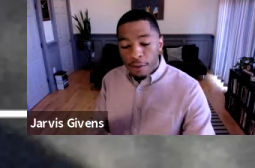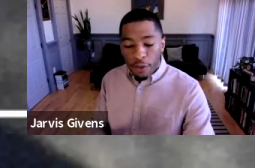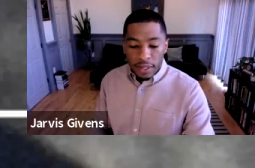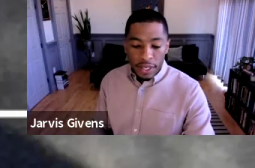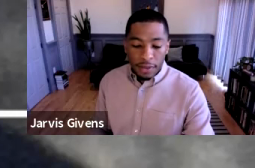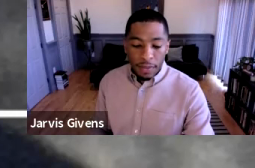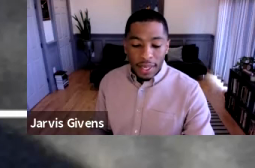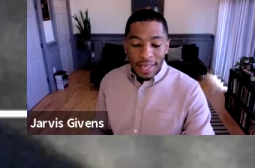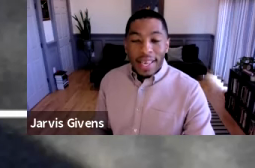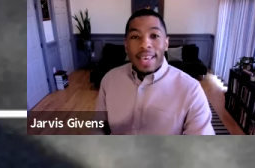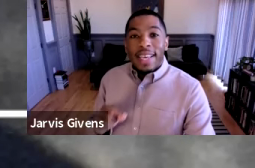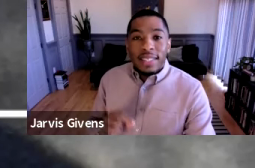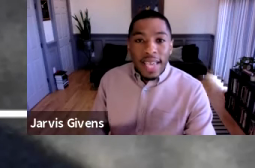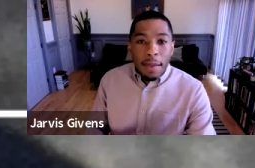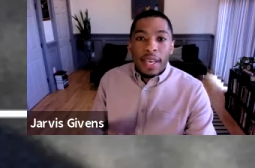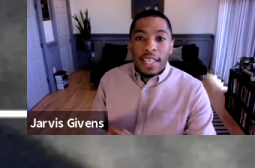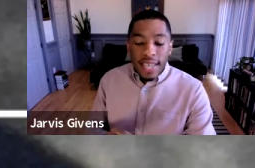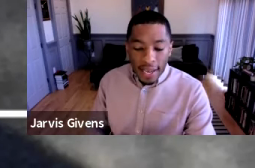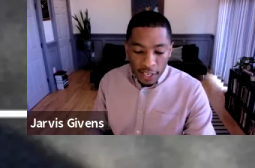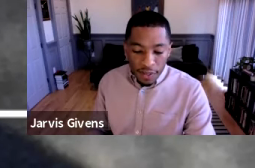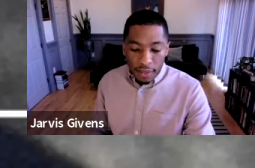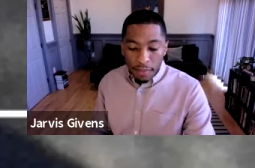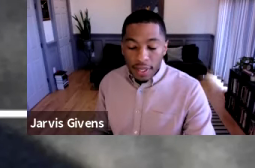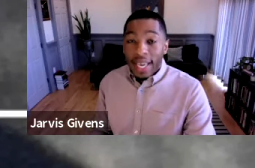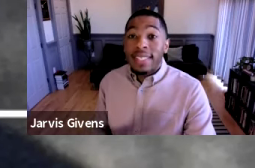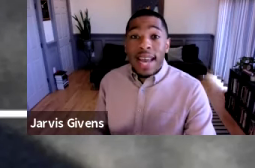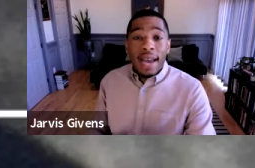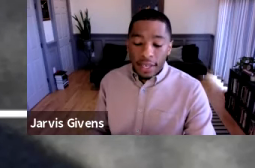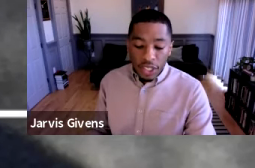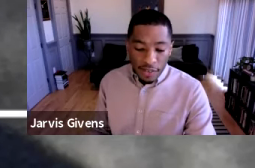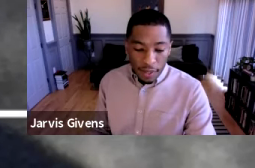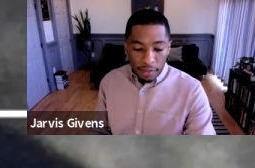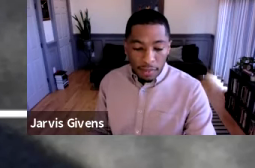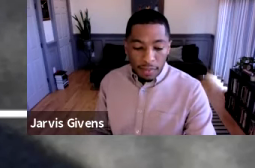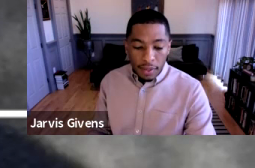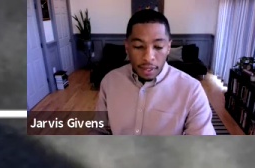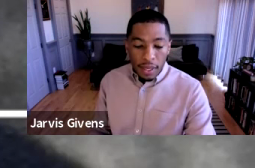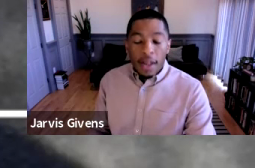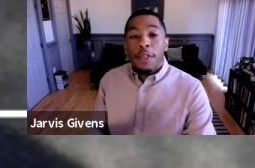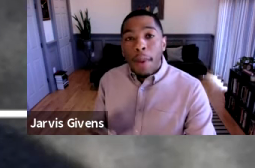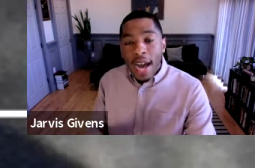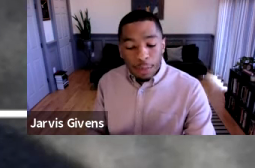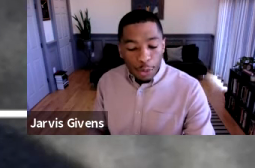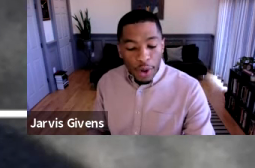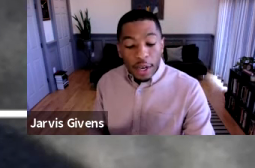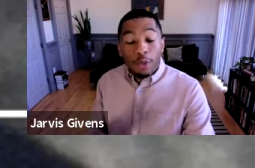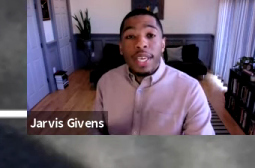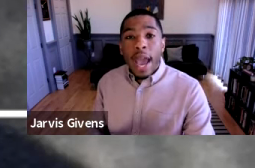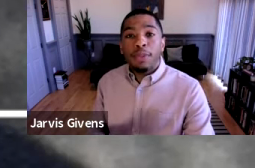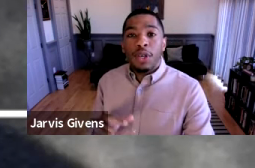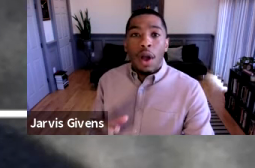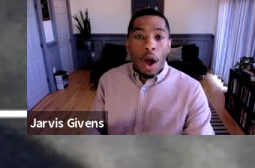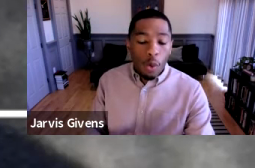and I paraphrase here, escape is an activity. It's not an achievement. The possible threat